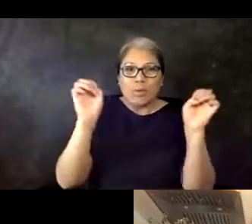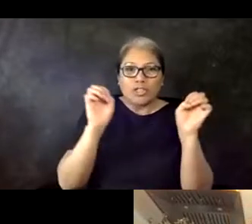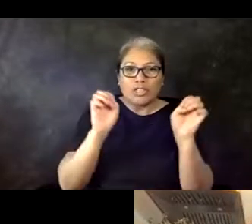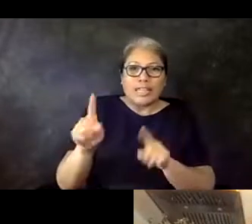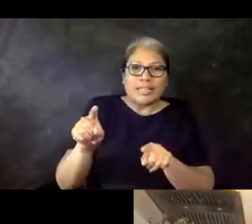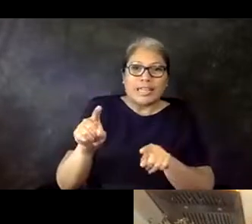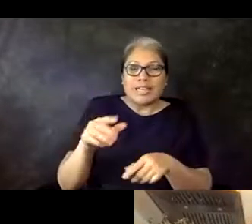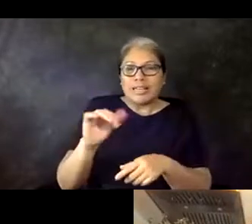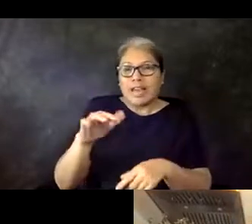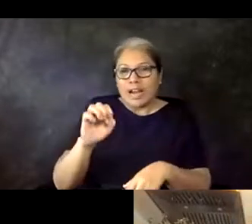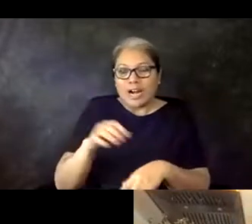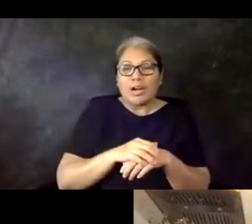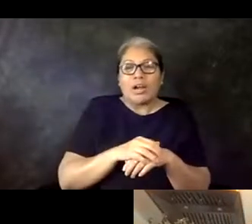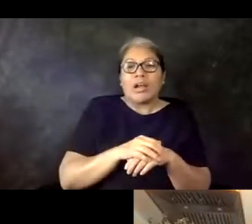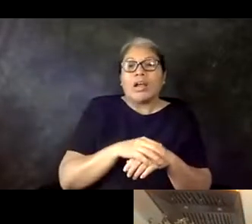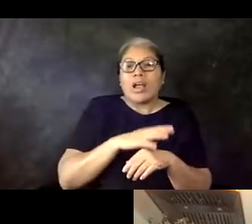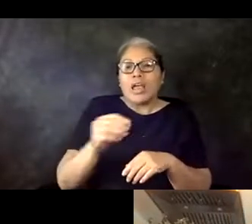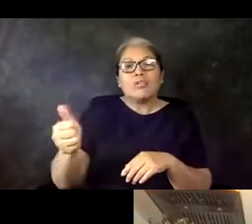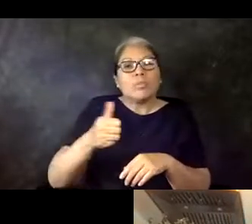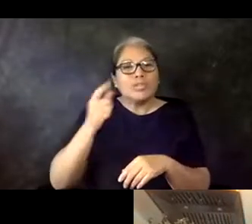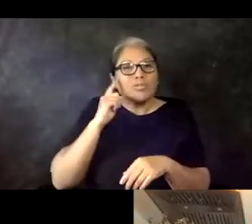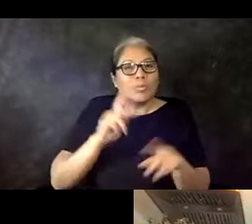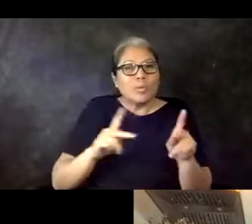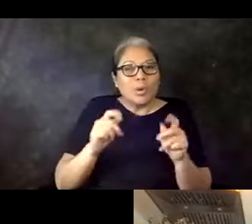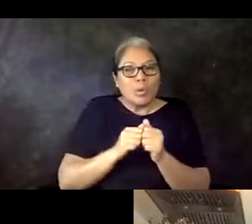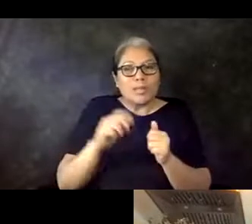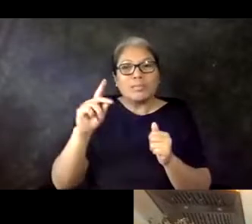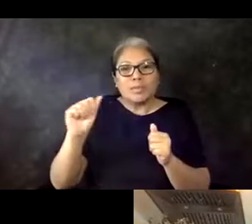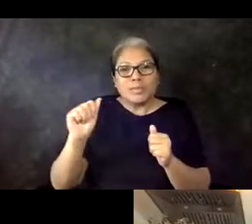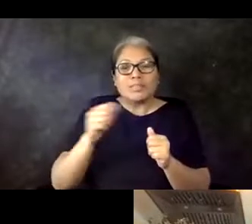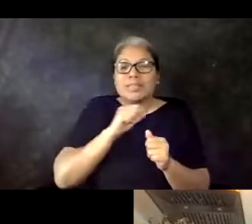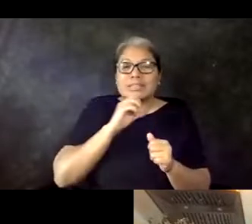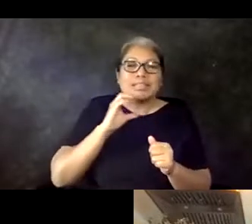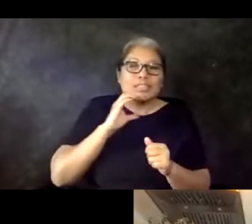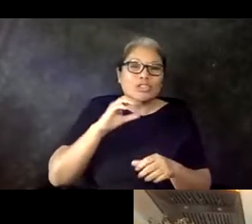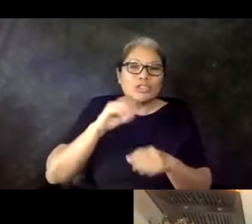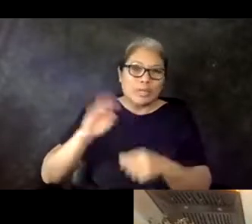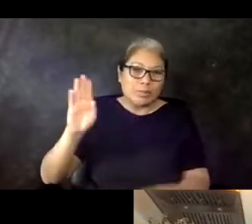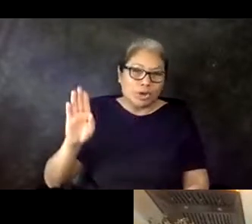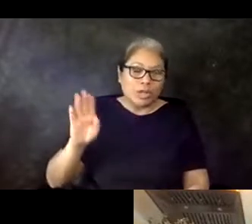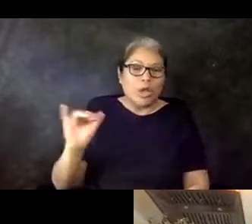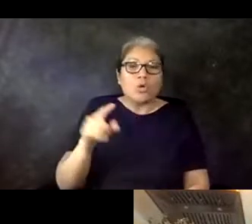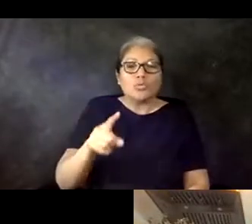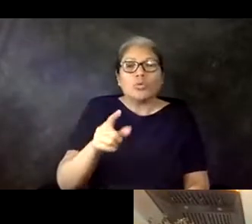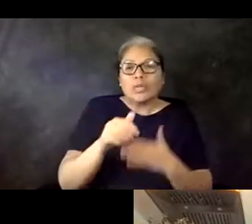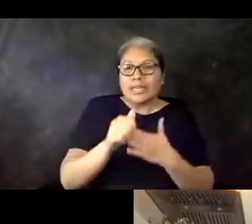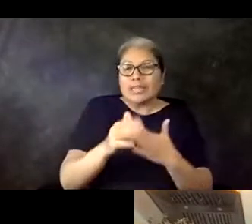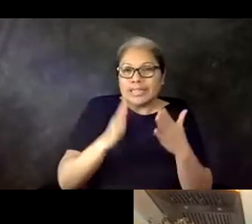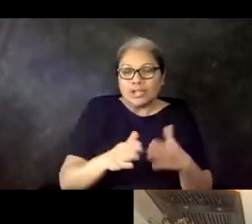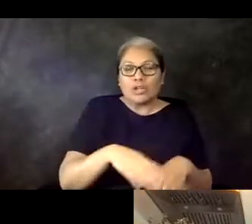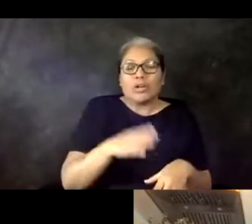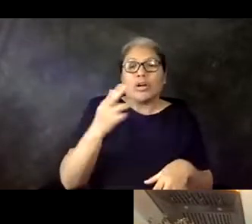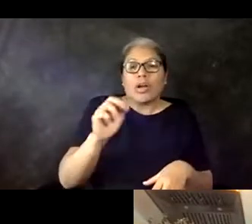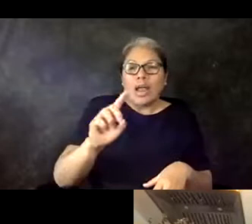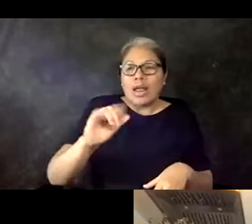and transportation for people with disabilities and seniors in Berkeley. And she's also a leader in Hand in Hand, the Domestic